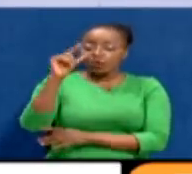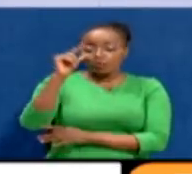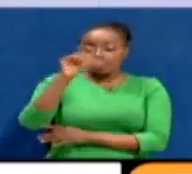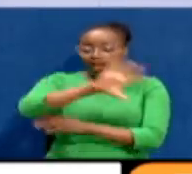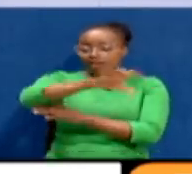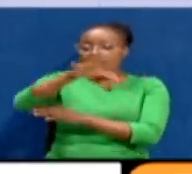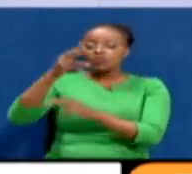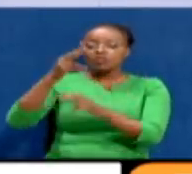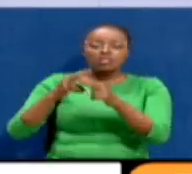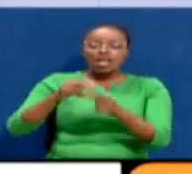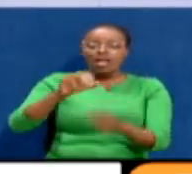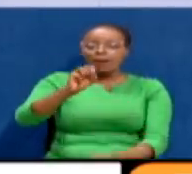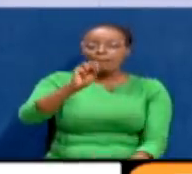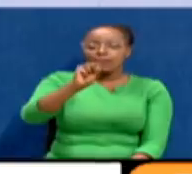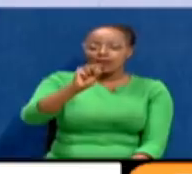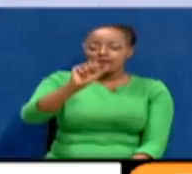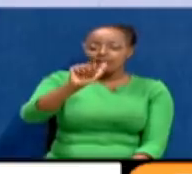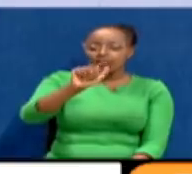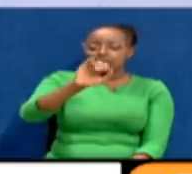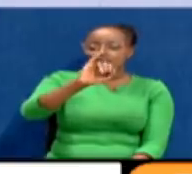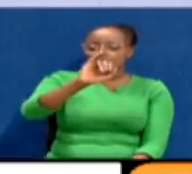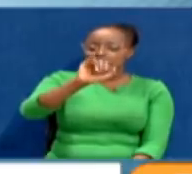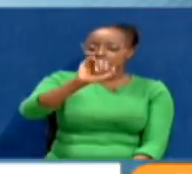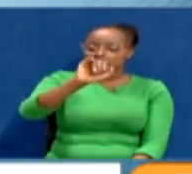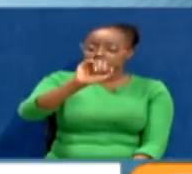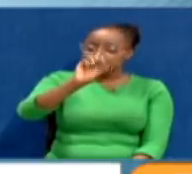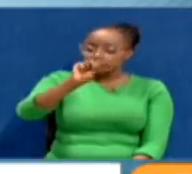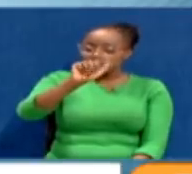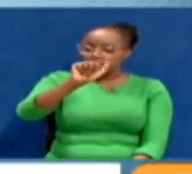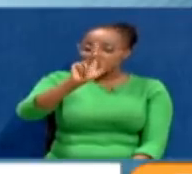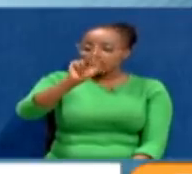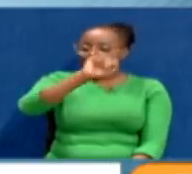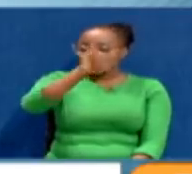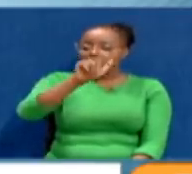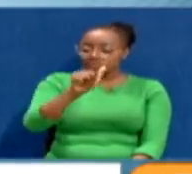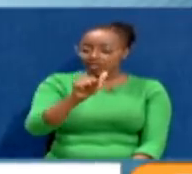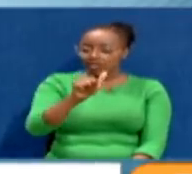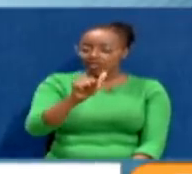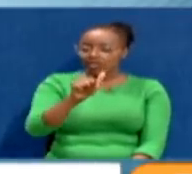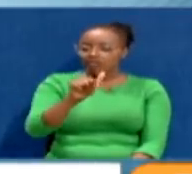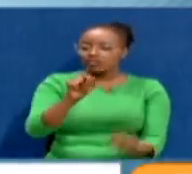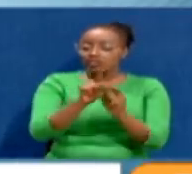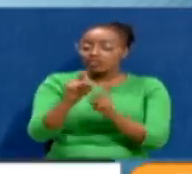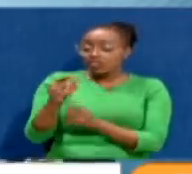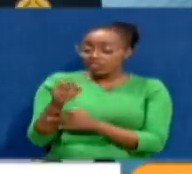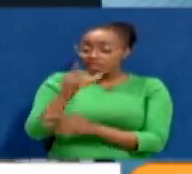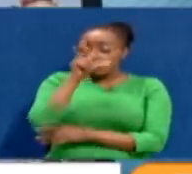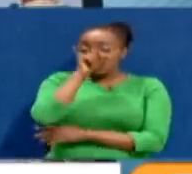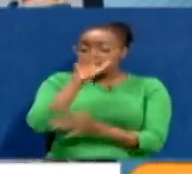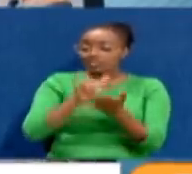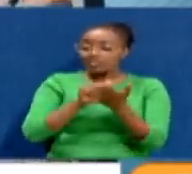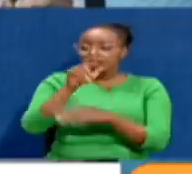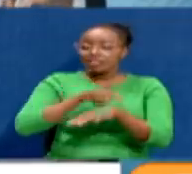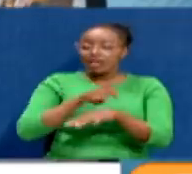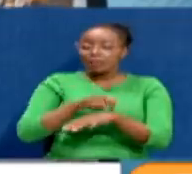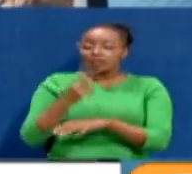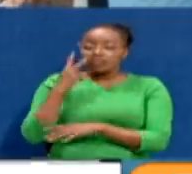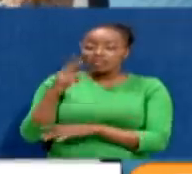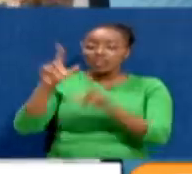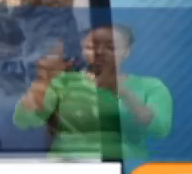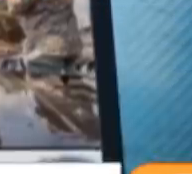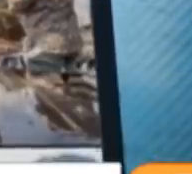County, Sakaja Johnson Arthur. I believe I've read his full names out. And this is what he posted when he saw those